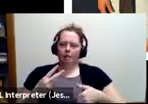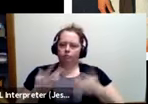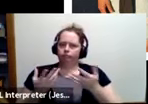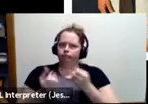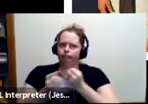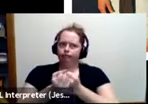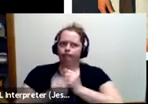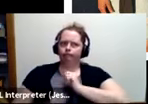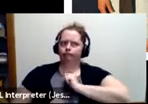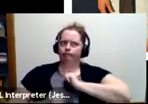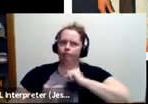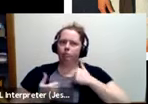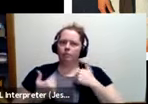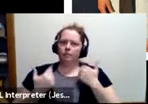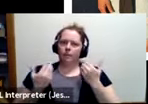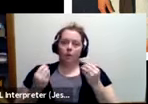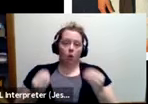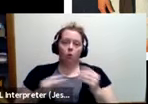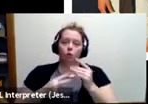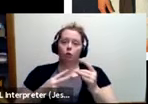you all to do the same.